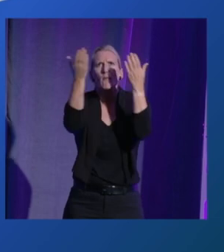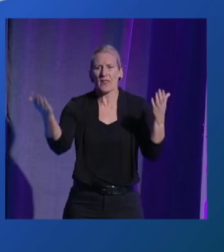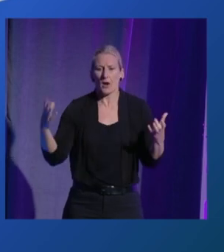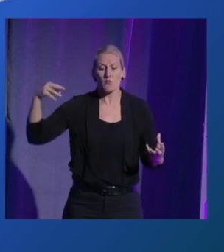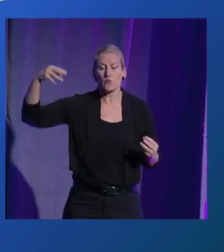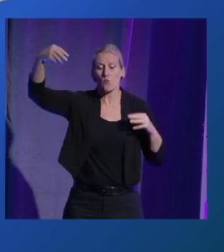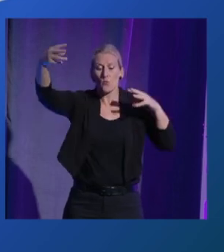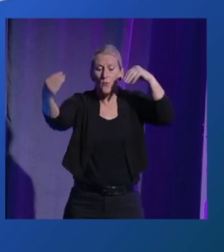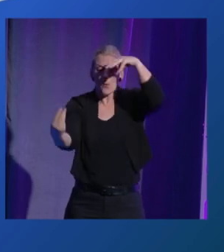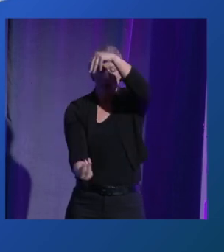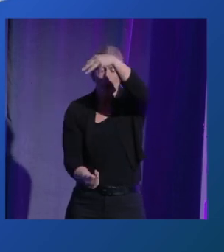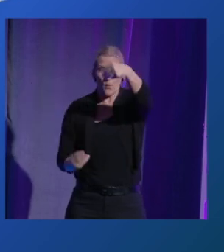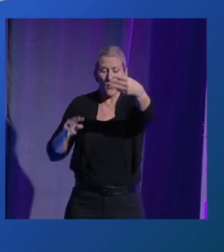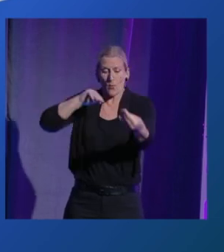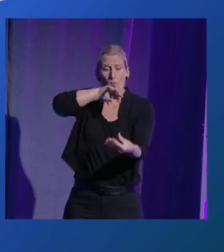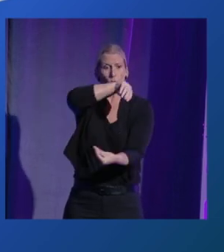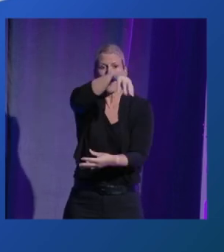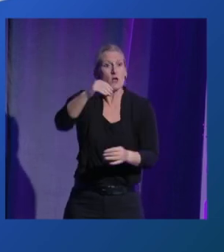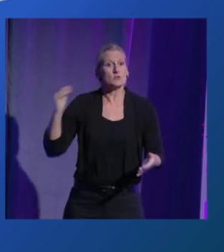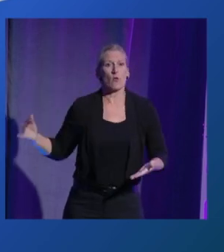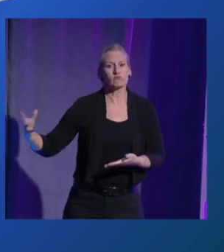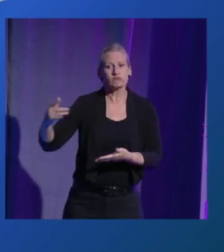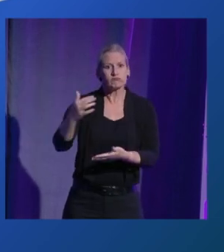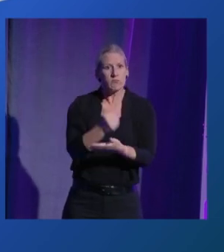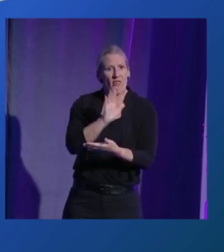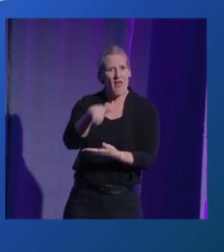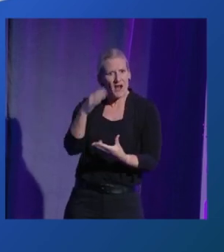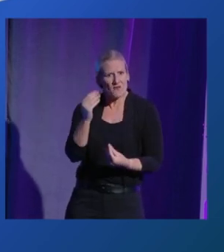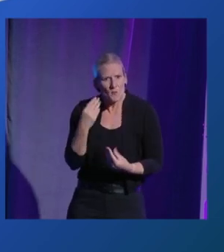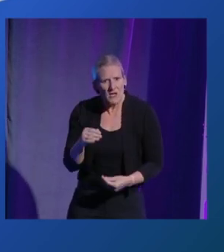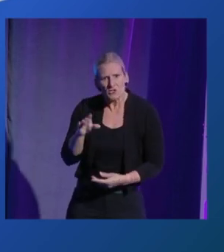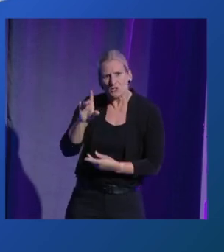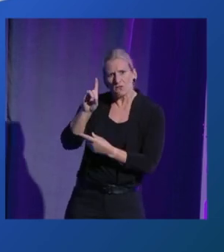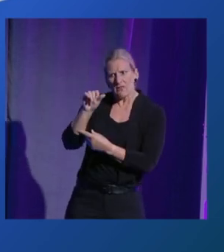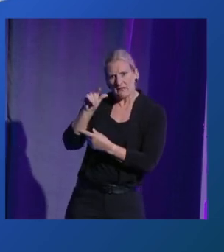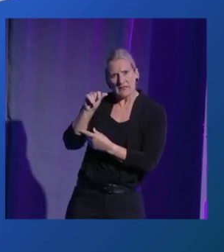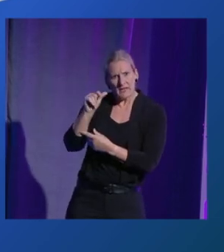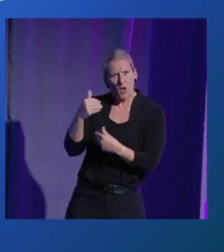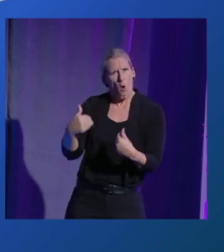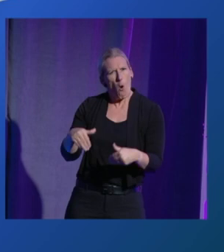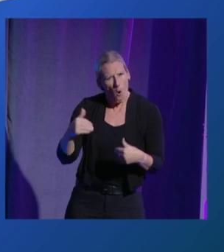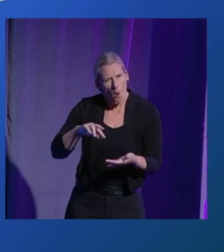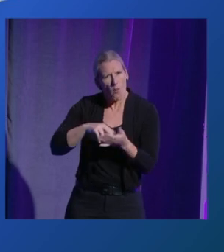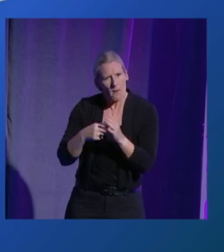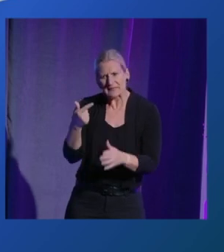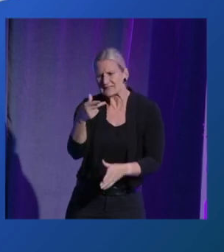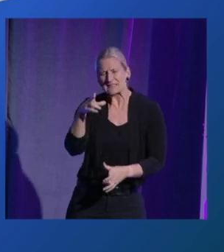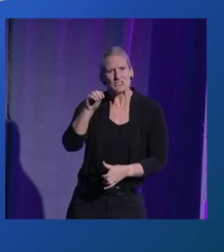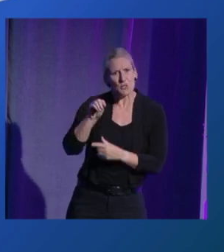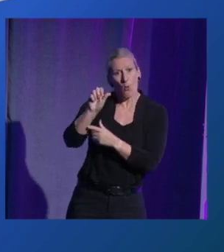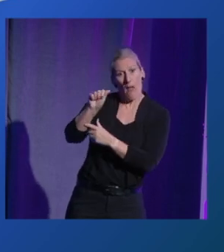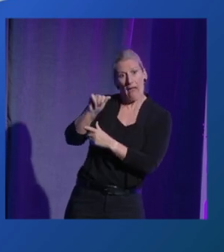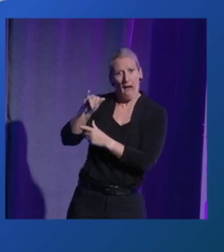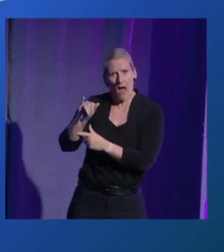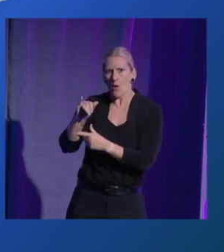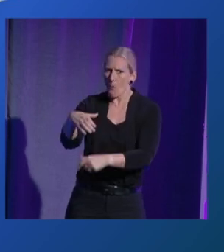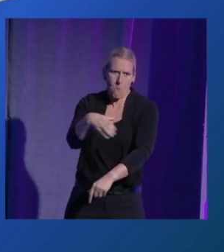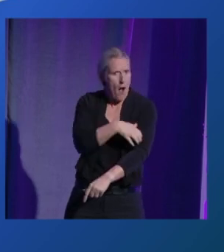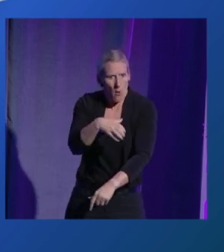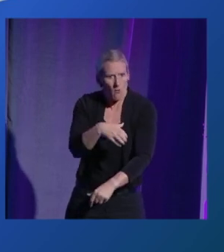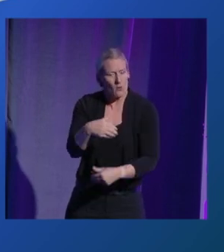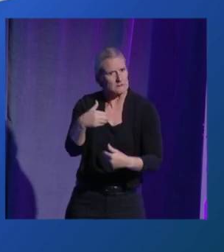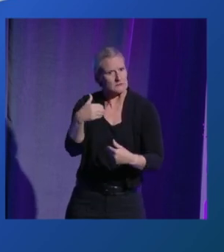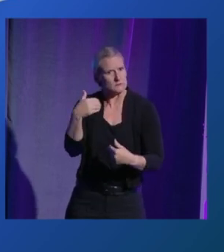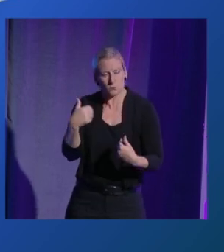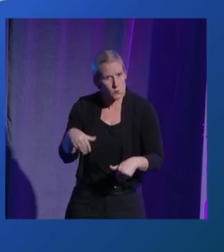makes DUI so powerful and that's why it's uh it's very important and and I will talk about why it's important for egg